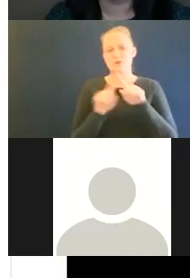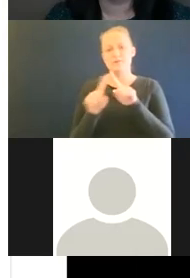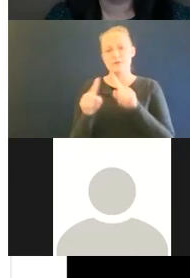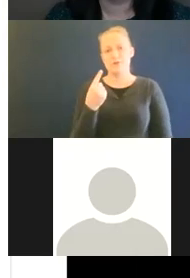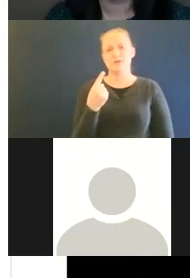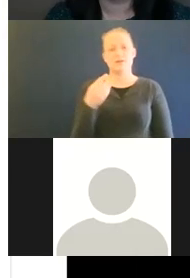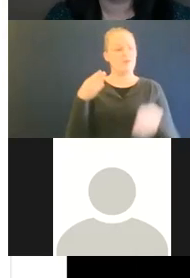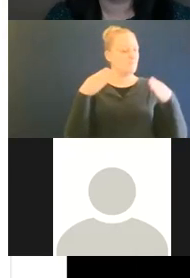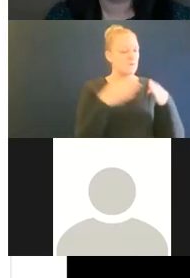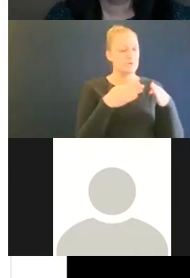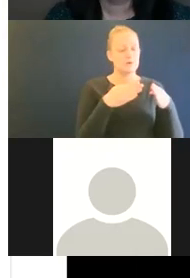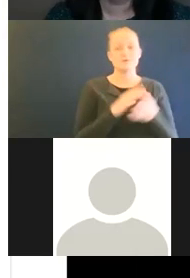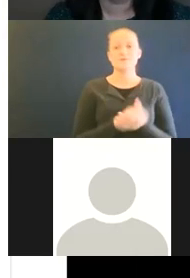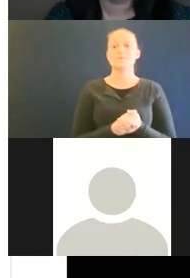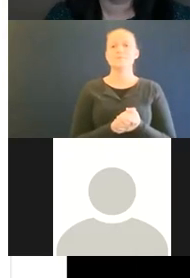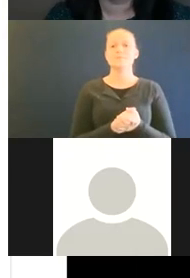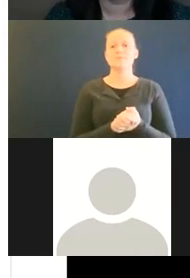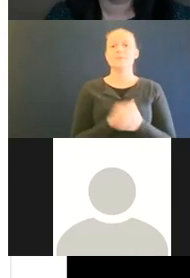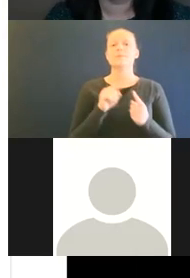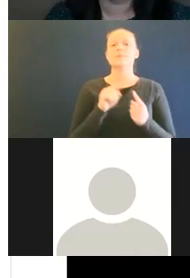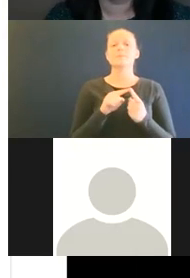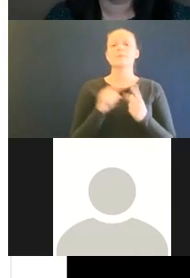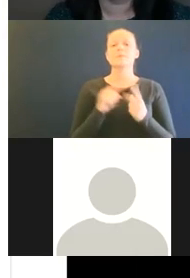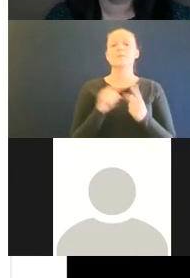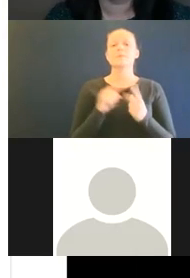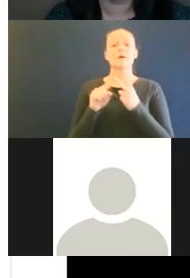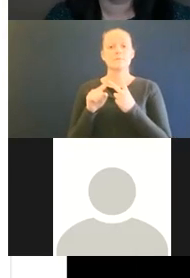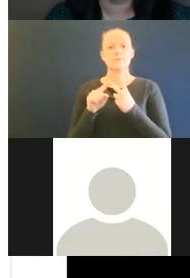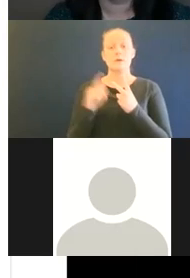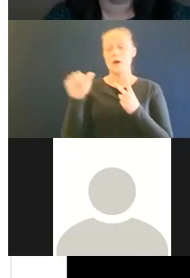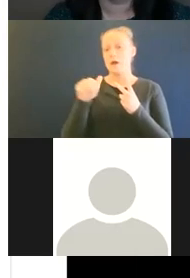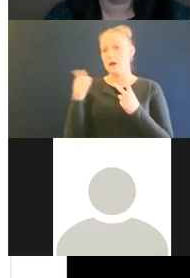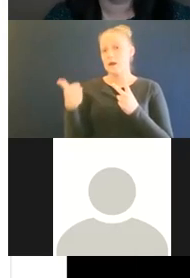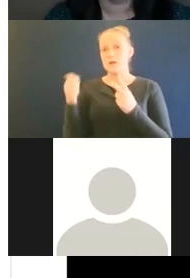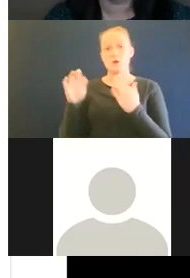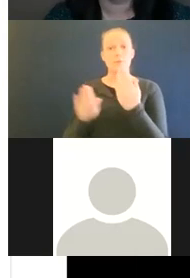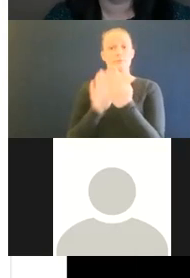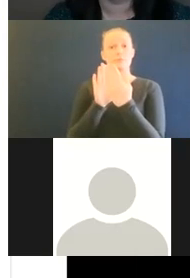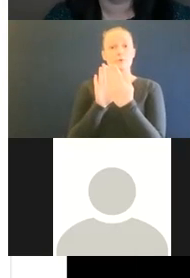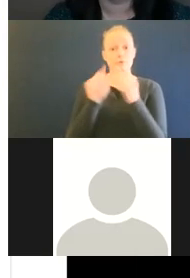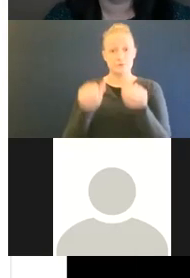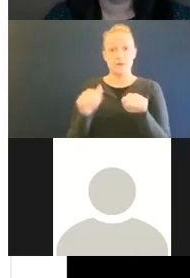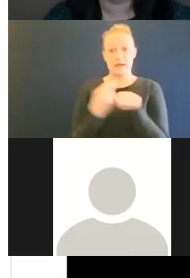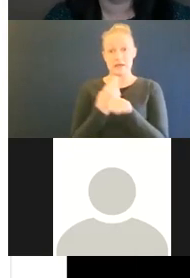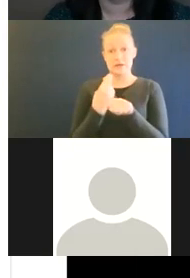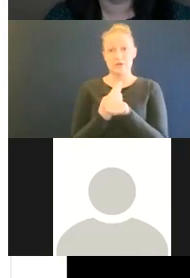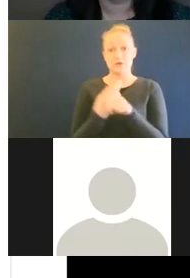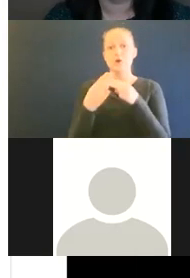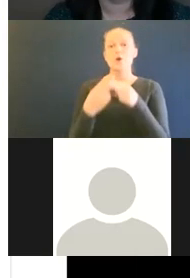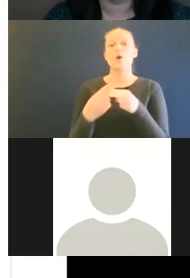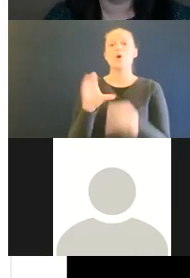there. The other way that you could implement core language is through a strategy kind of called core word of the